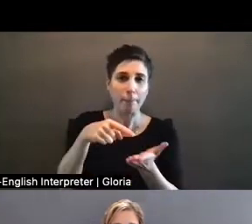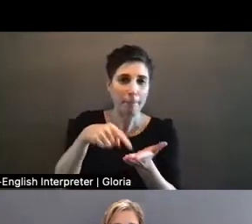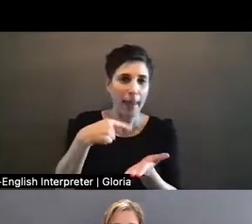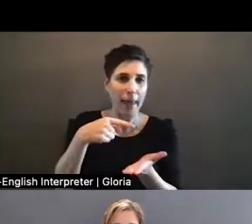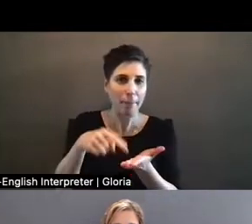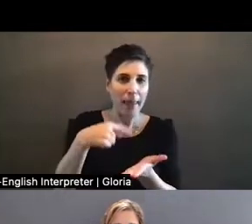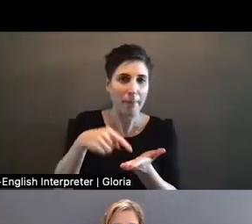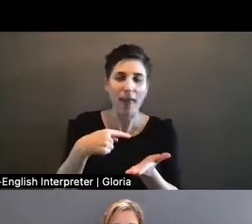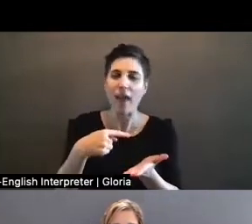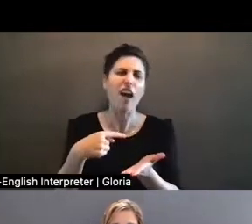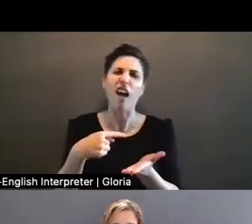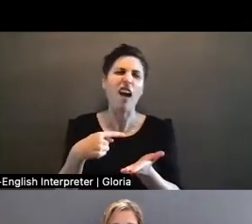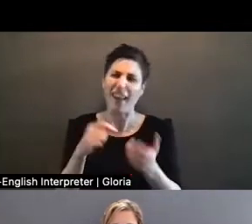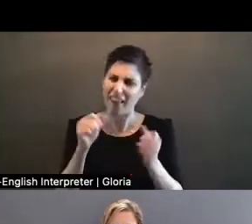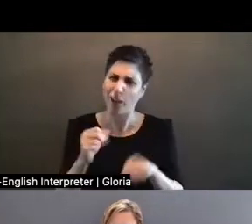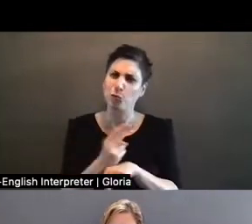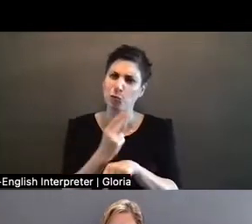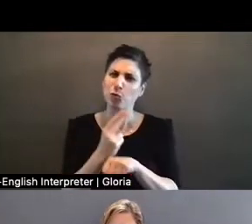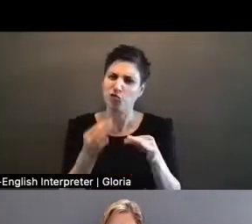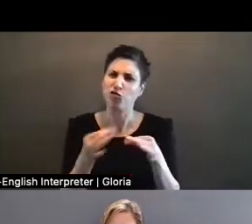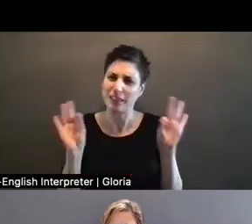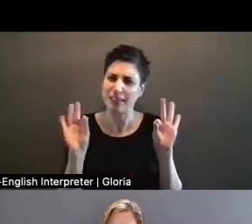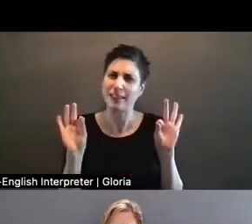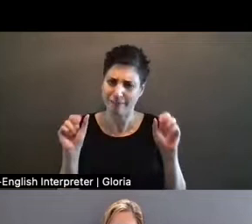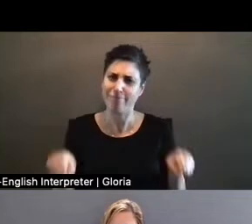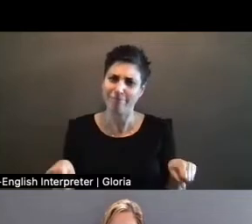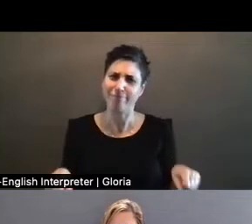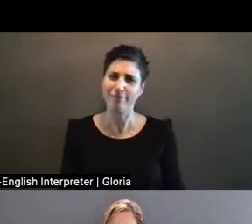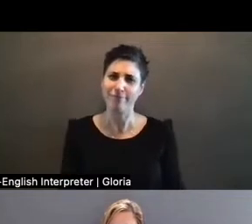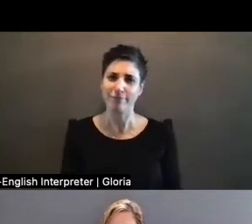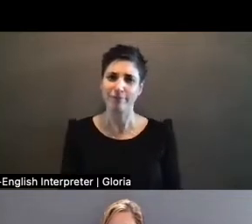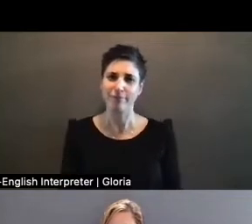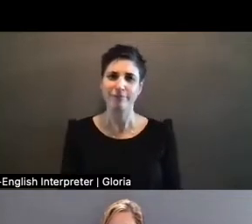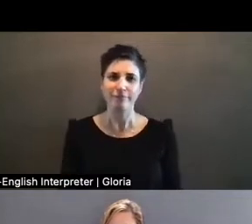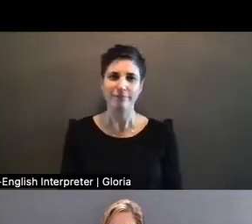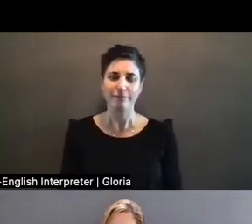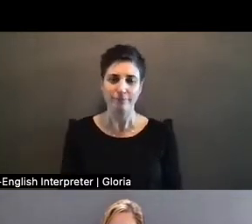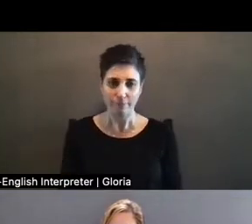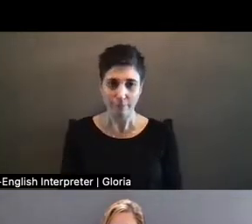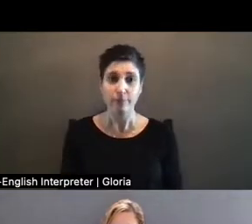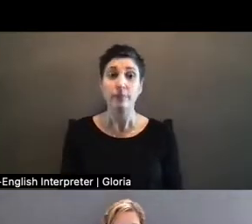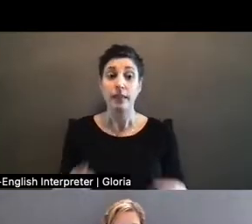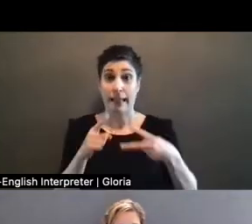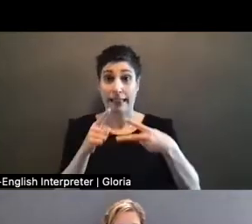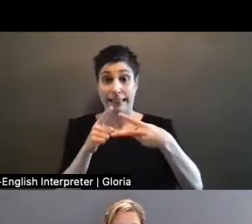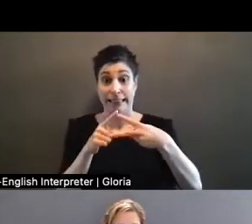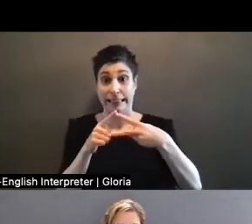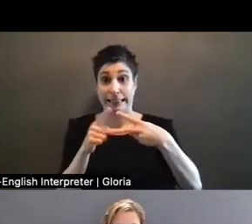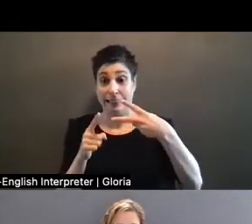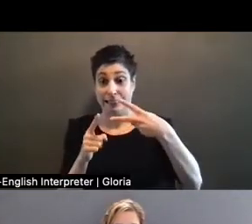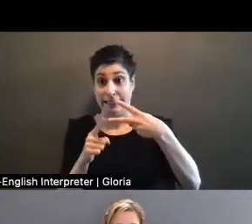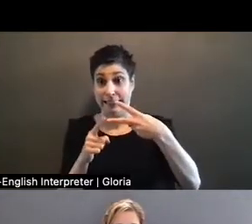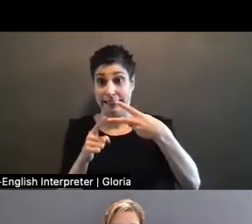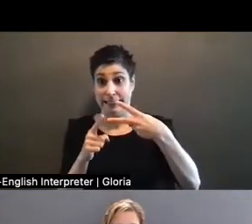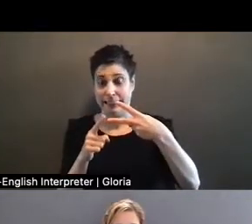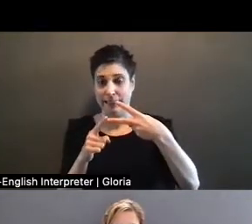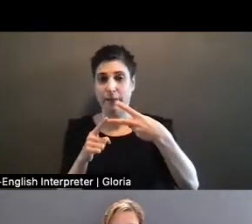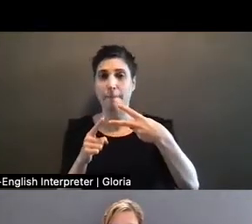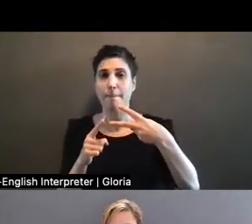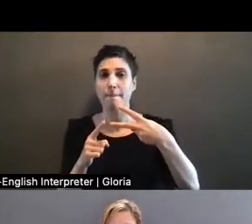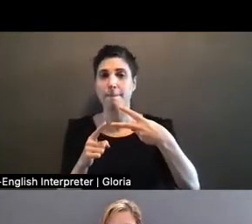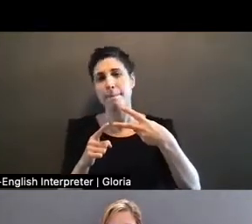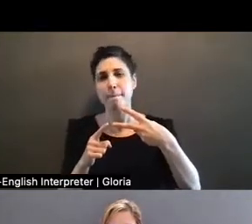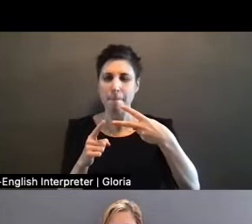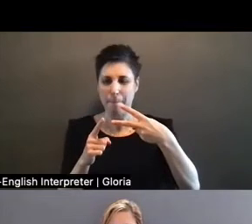certainly go ahead and try it out for free. So the second game that I'm going to take a look at, or a kind